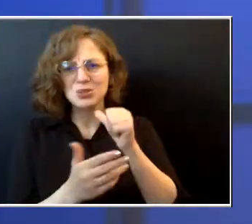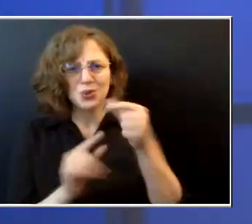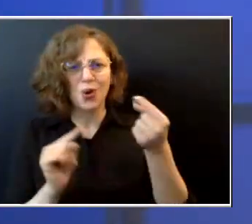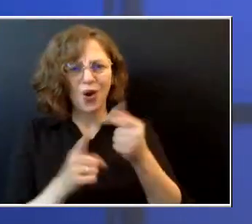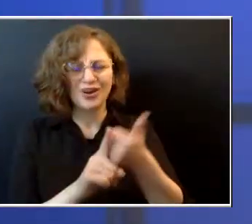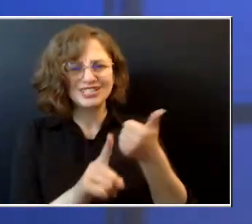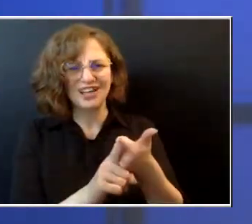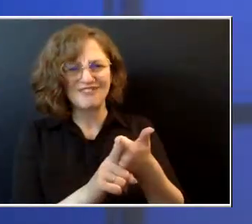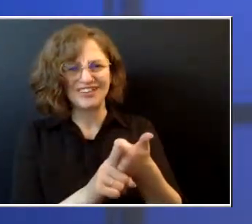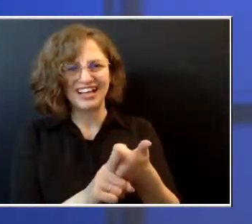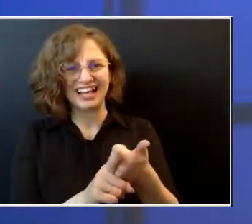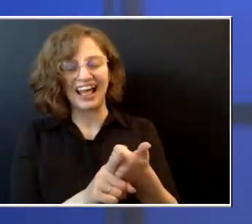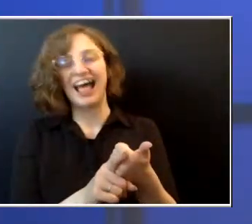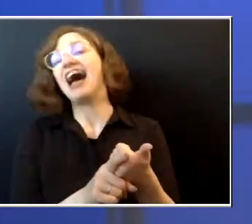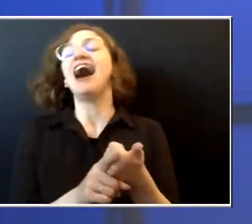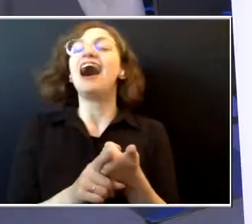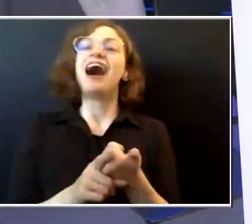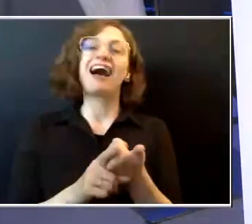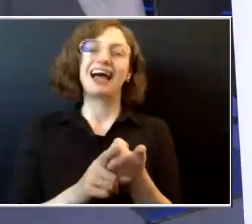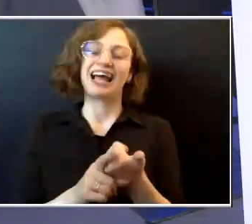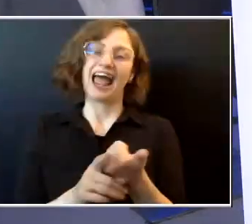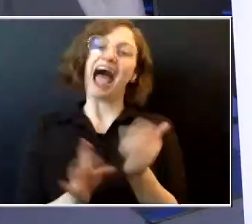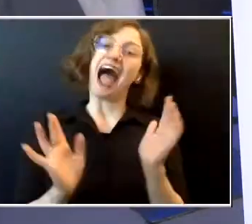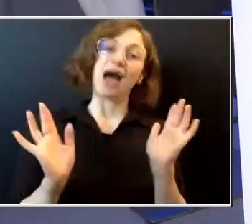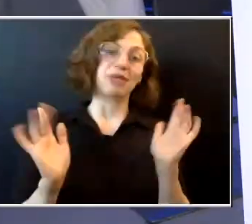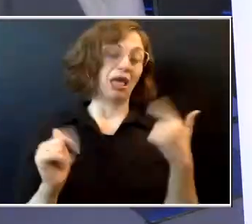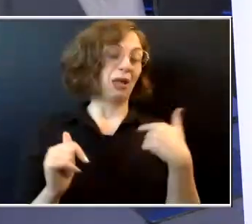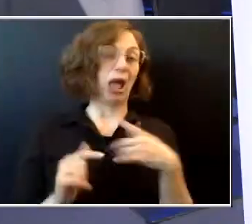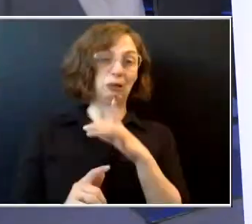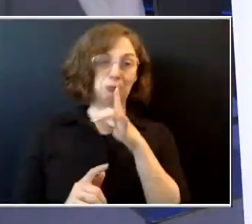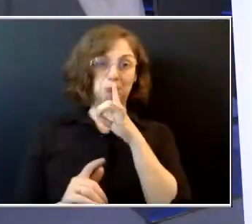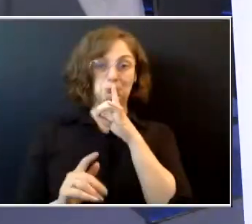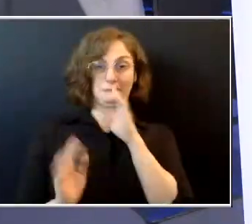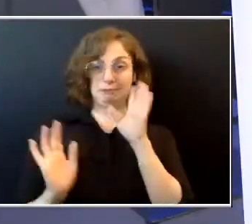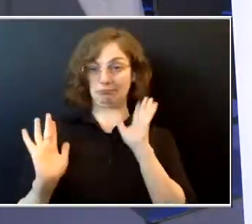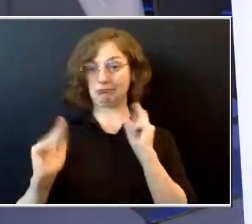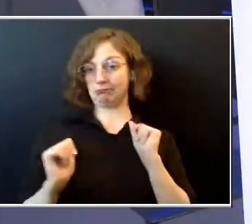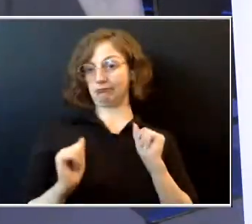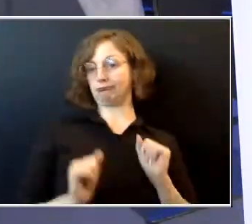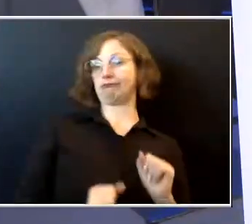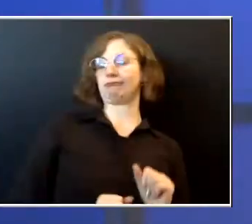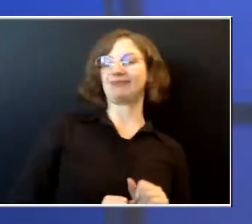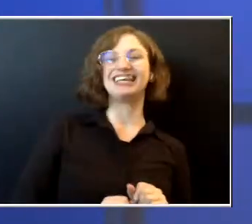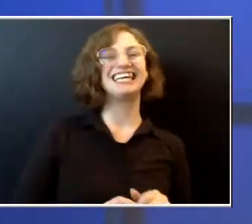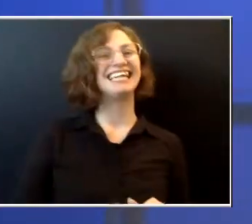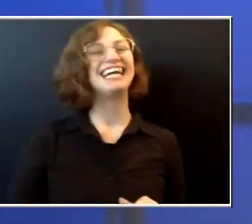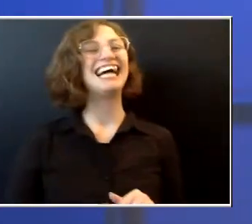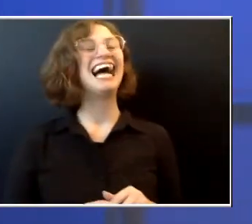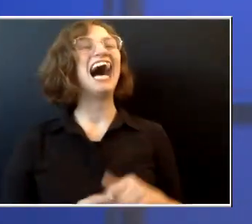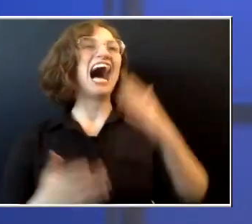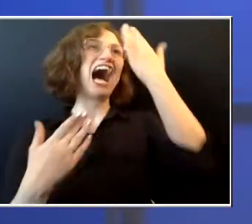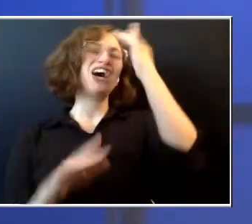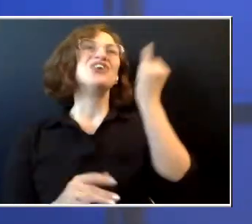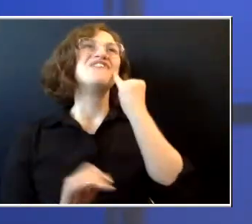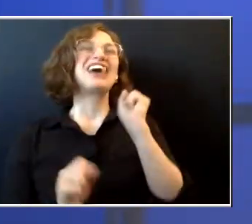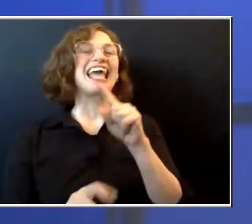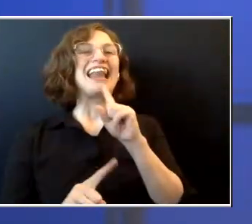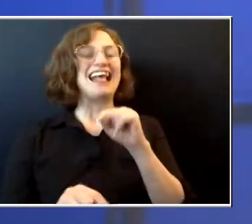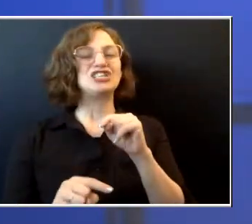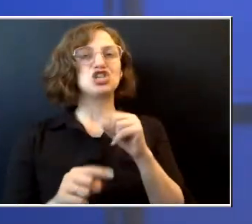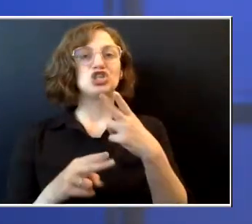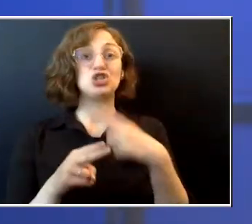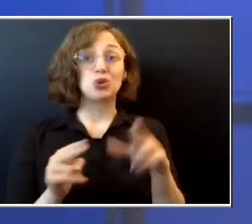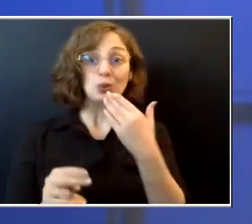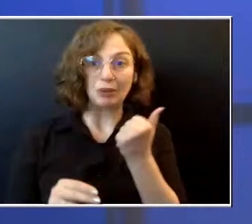Because some of us are pretty clumsy. I'm just going to say, I'm not going to talk about Rob, but I'm talking about myself. You know, it's I don't know if I can answer that really quickly, but the best thing to